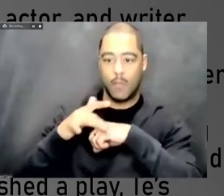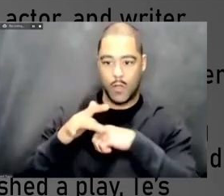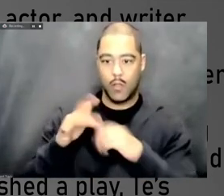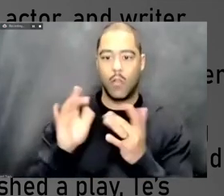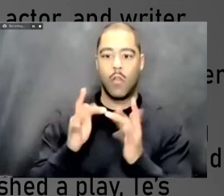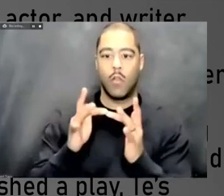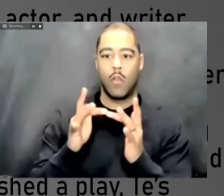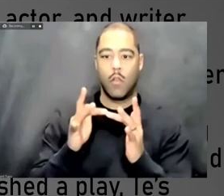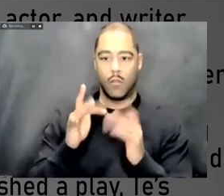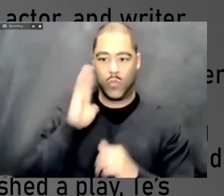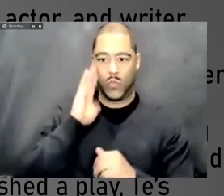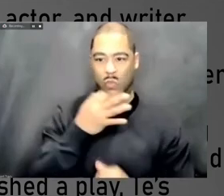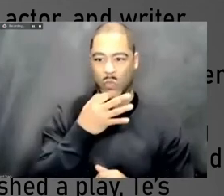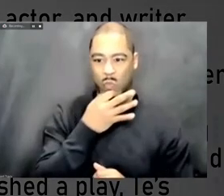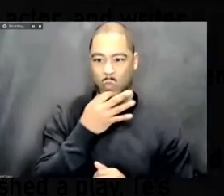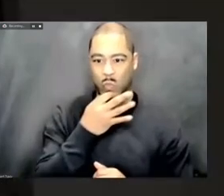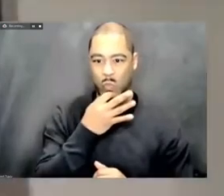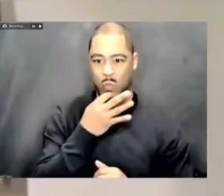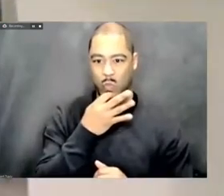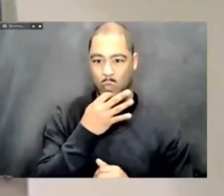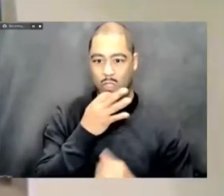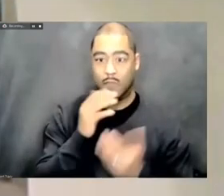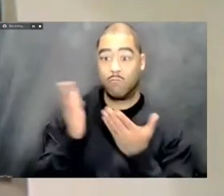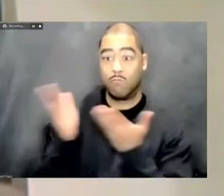stage, Dante Clark.